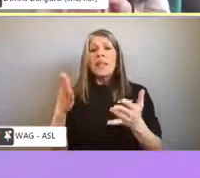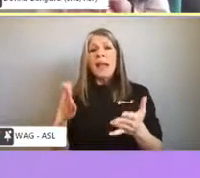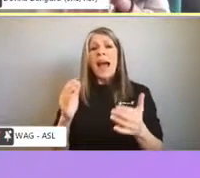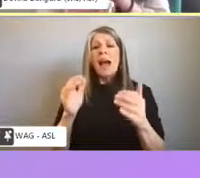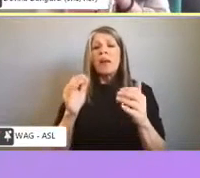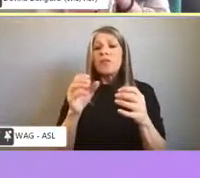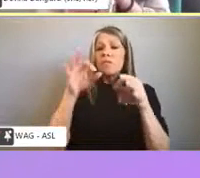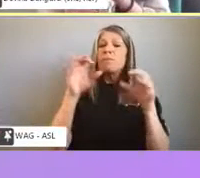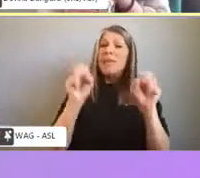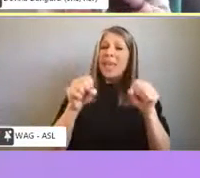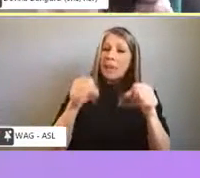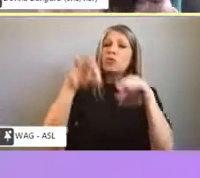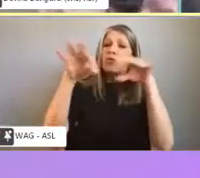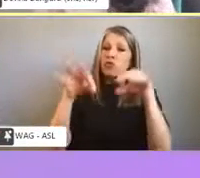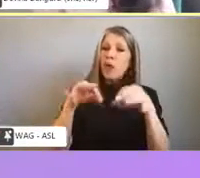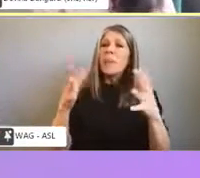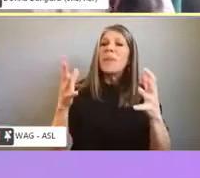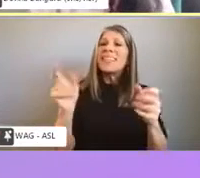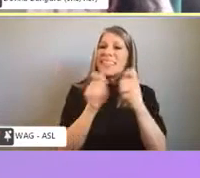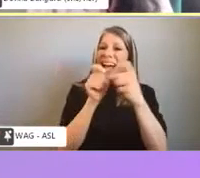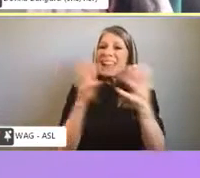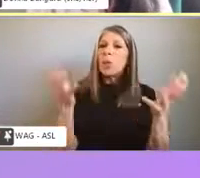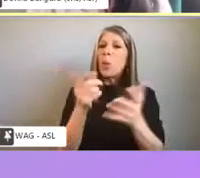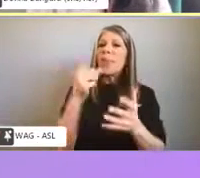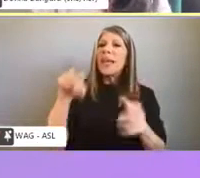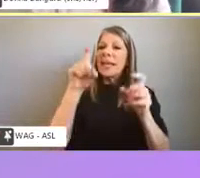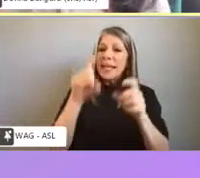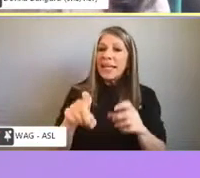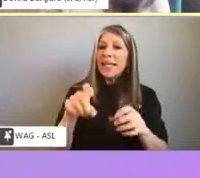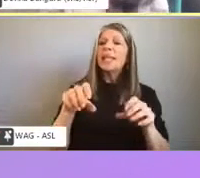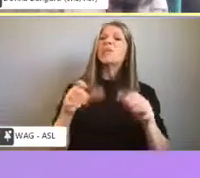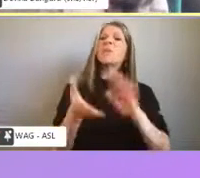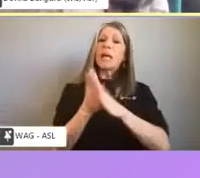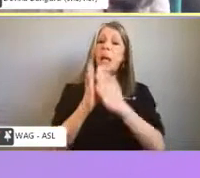what they need to be successful.